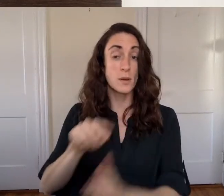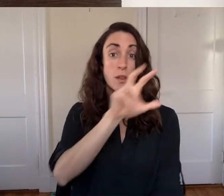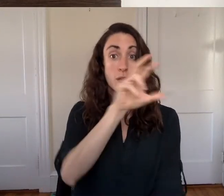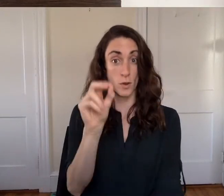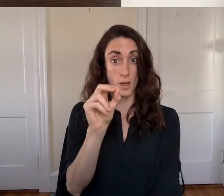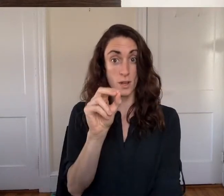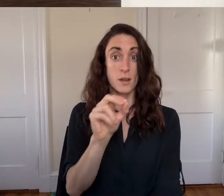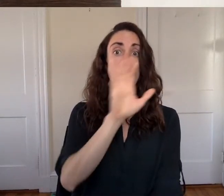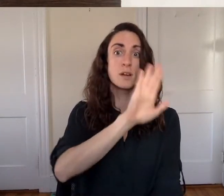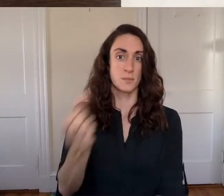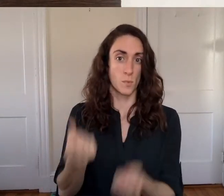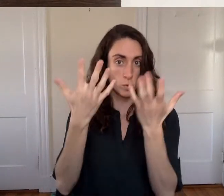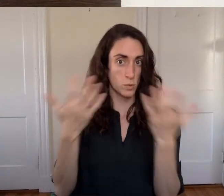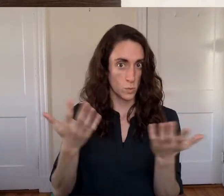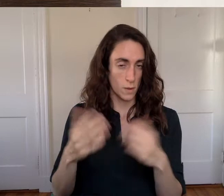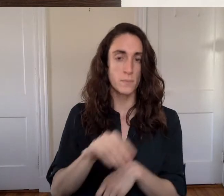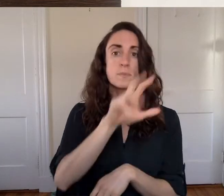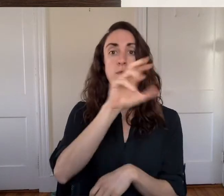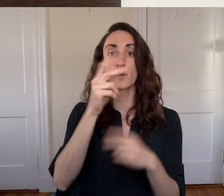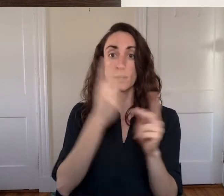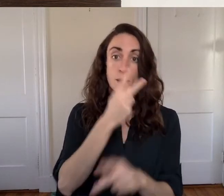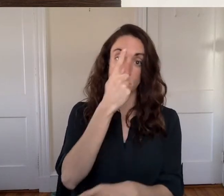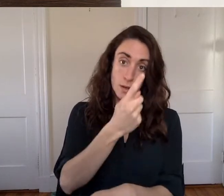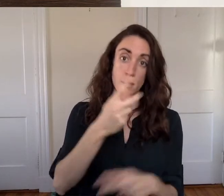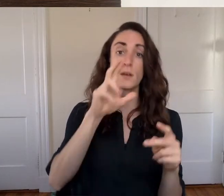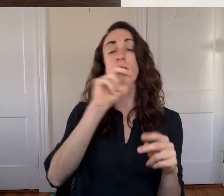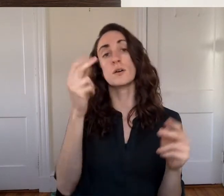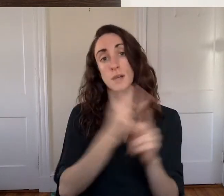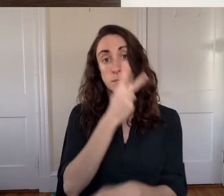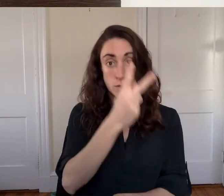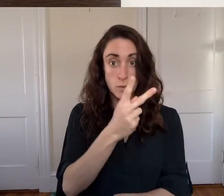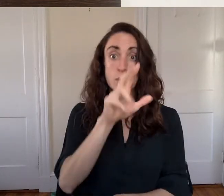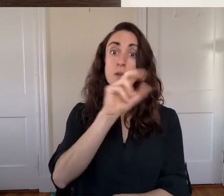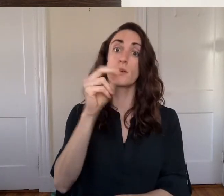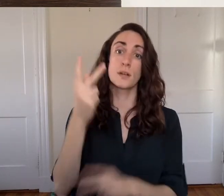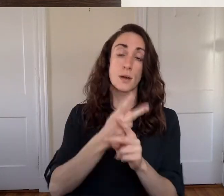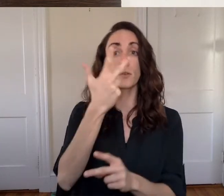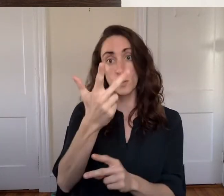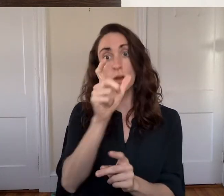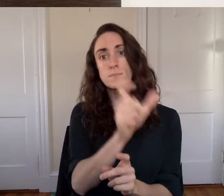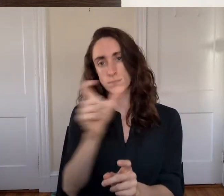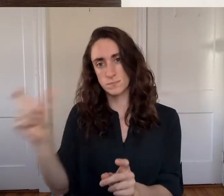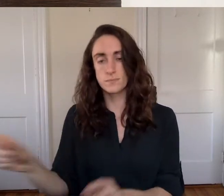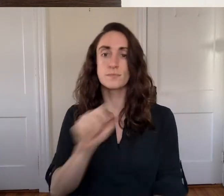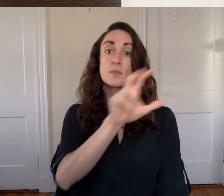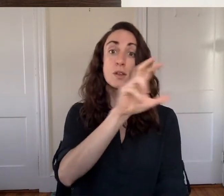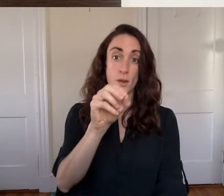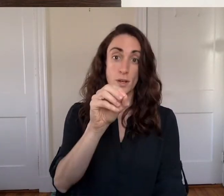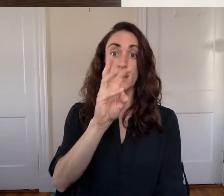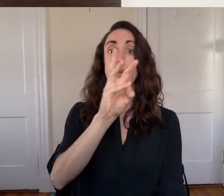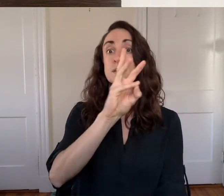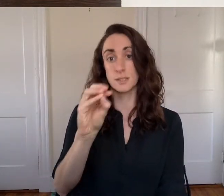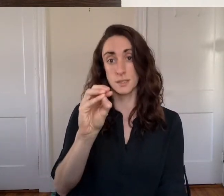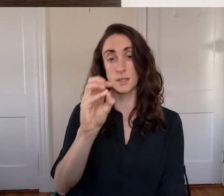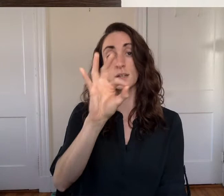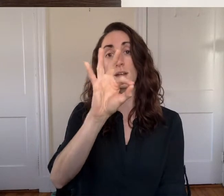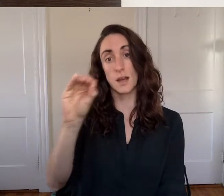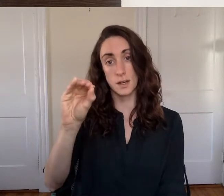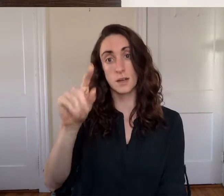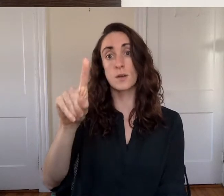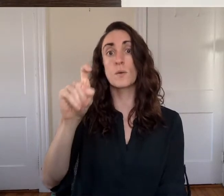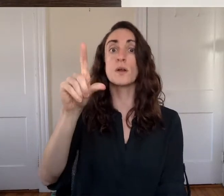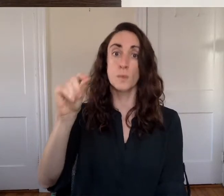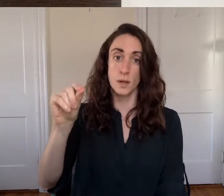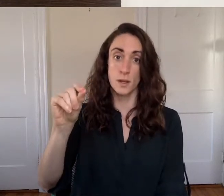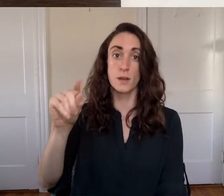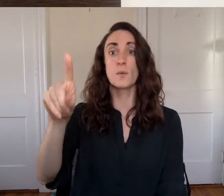etc. So if we list those out for 30, it looks like 30, 60, 90, 120, 150, and so on. And the